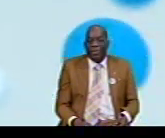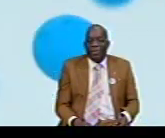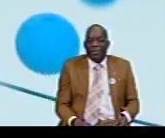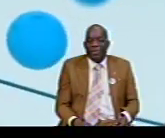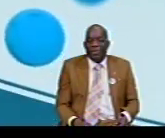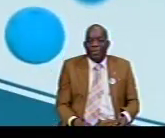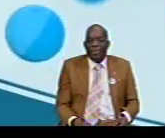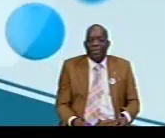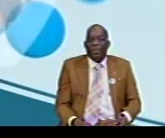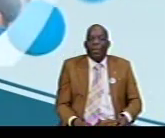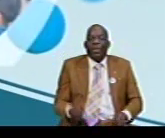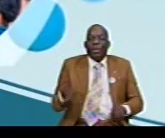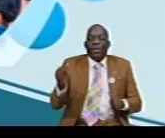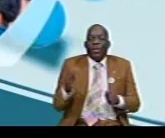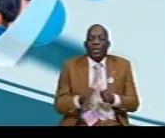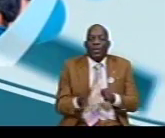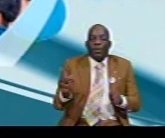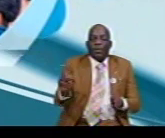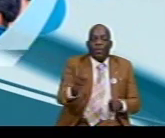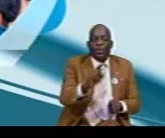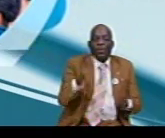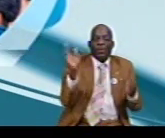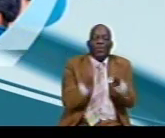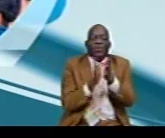Everybody praise the Lord.